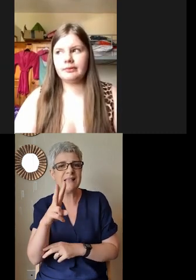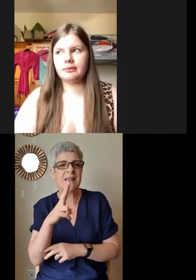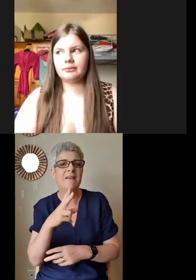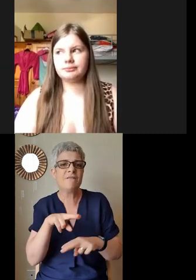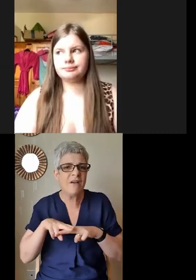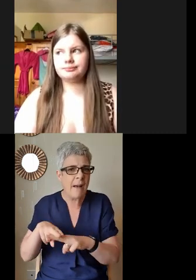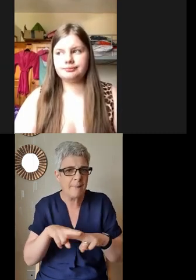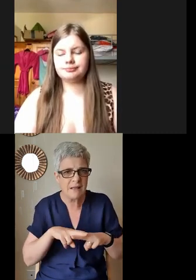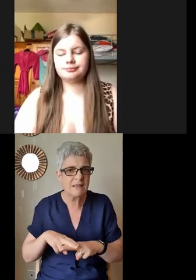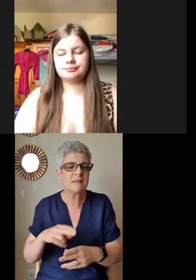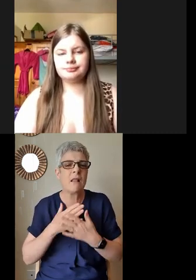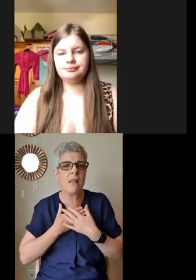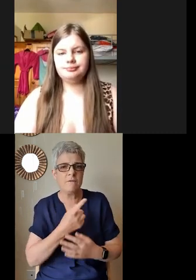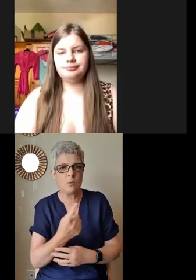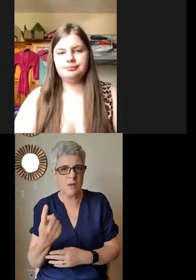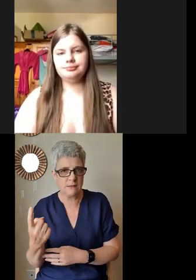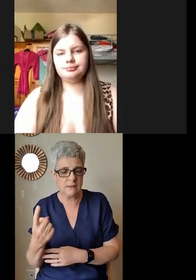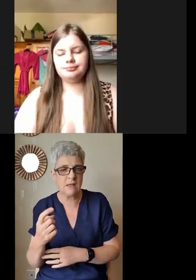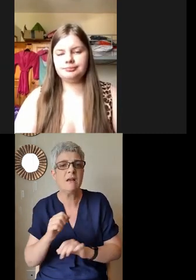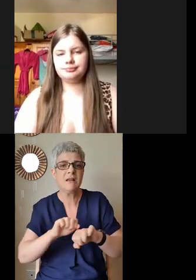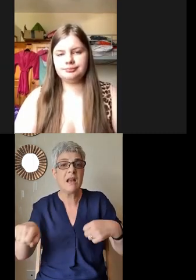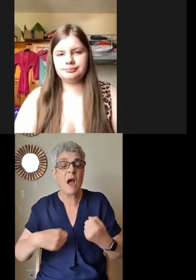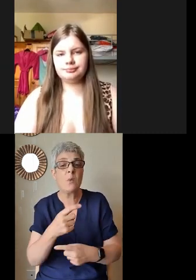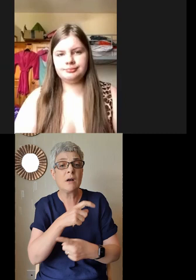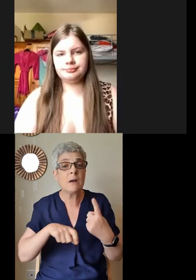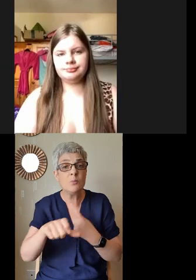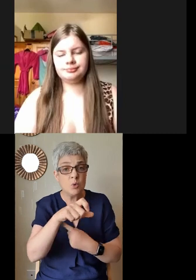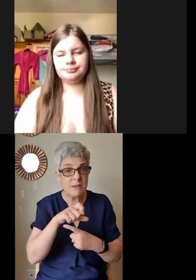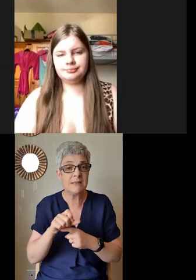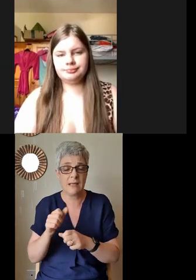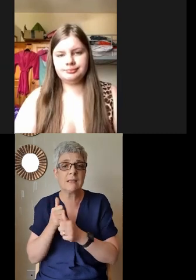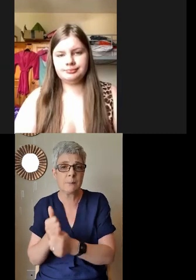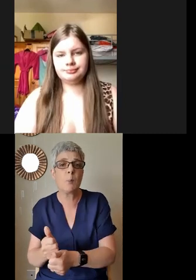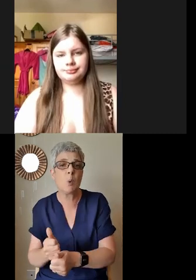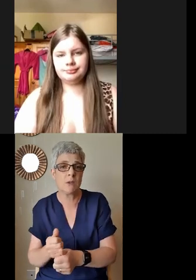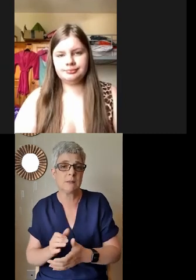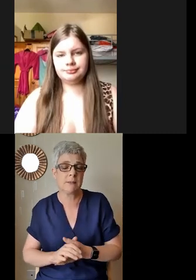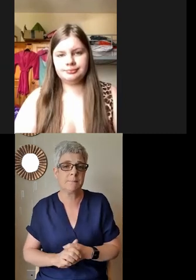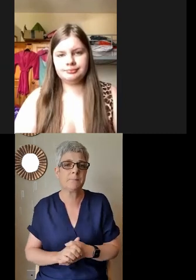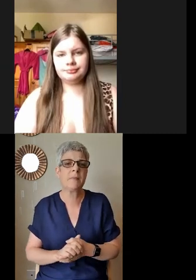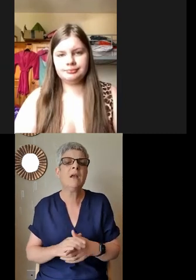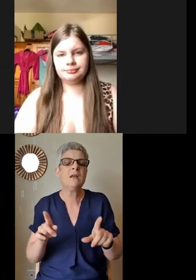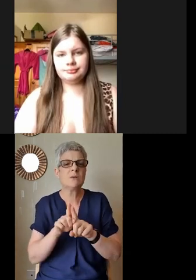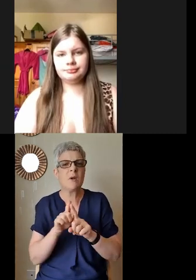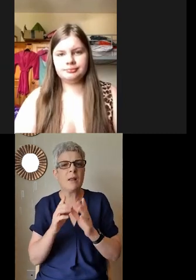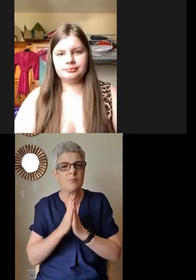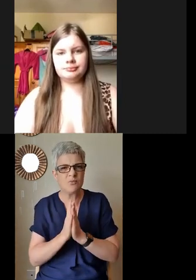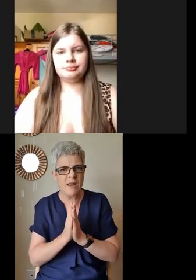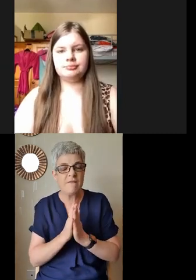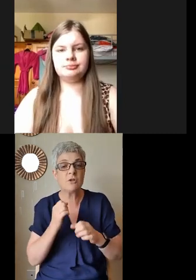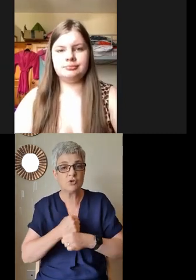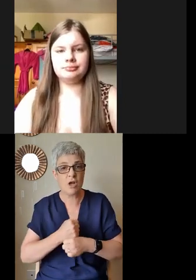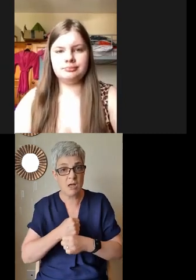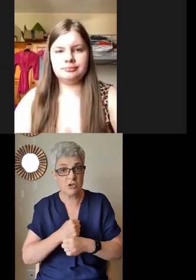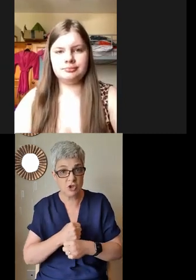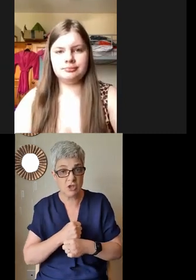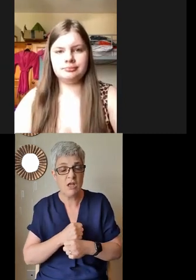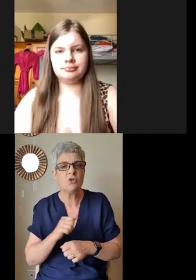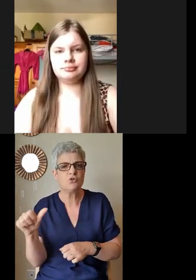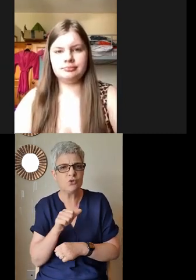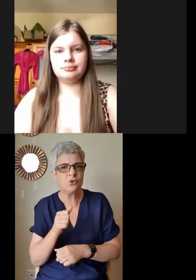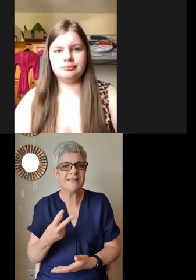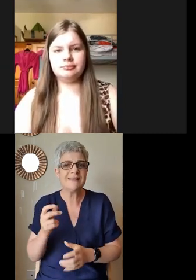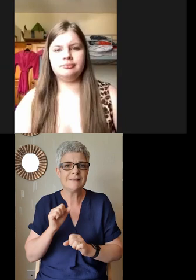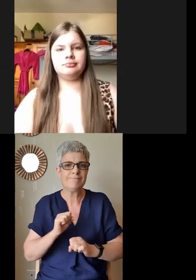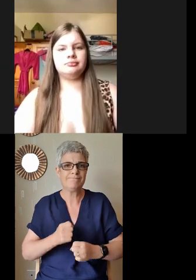that as a community we would come together and support them. We also pray for our churches and that they would stand